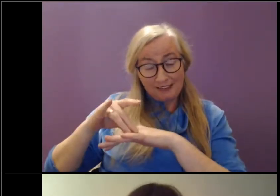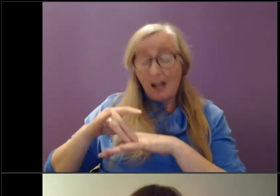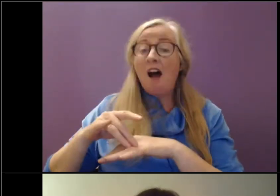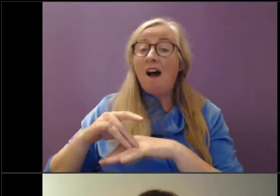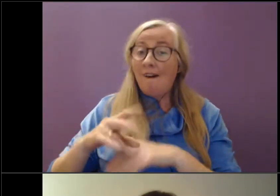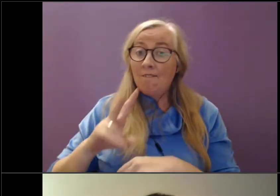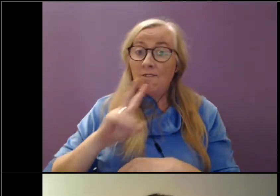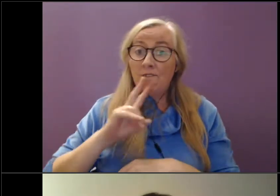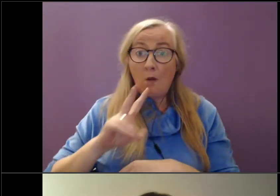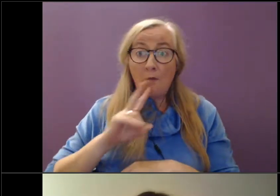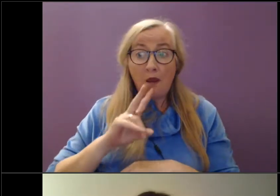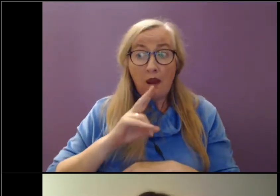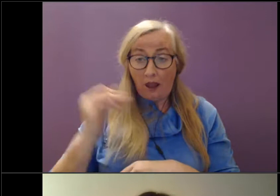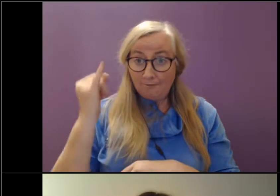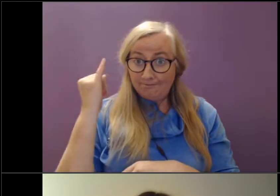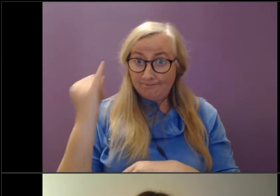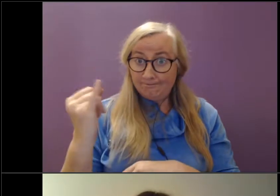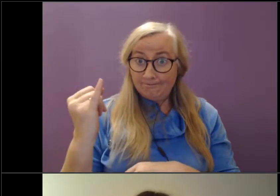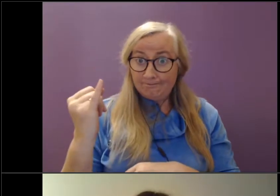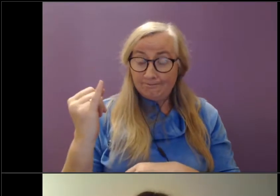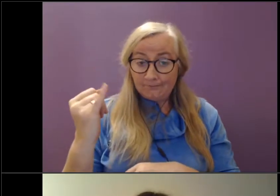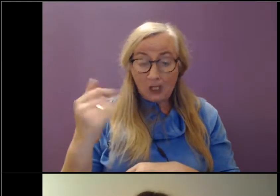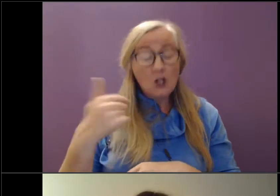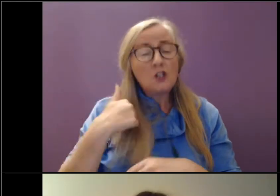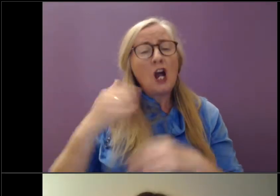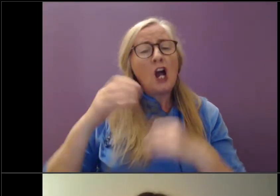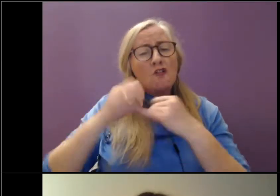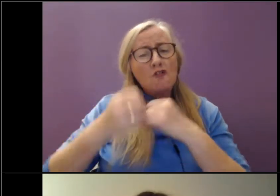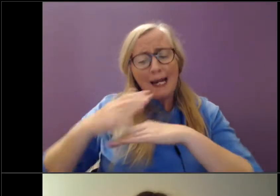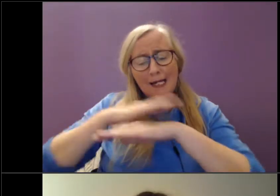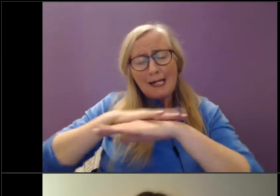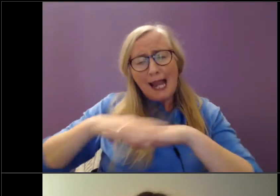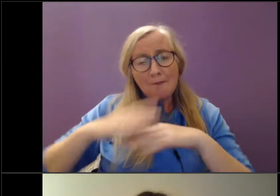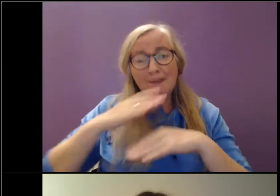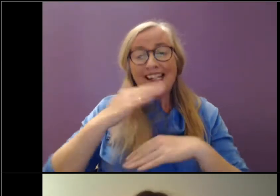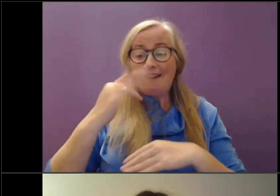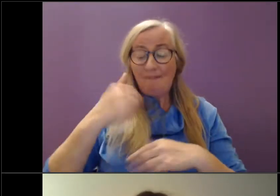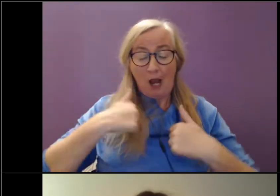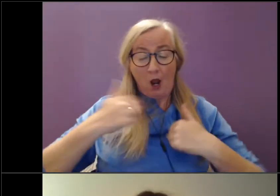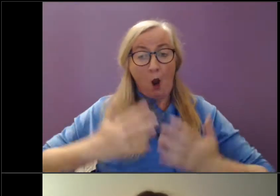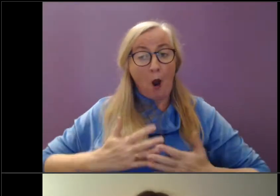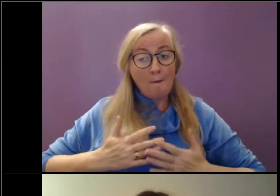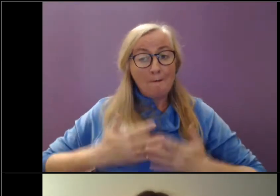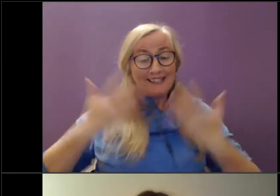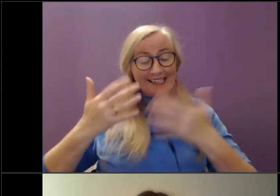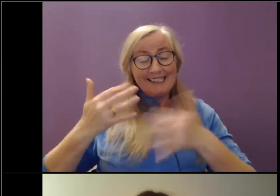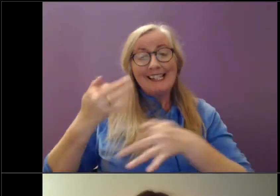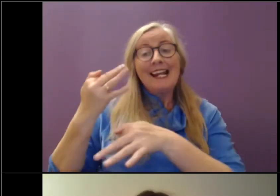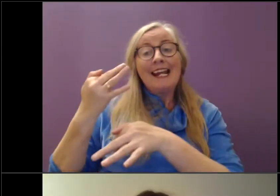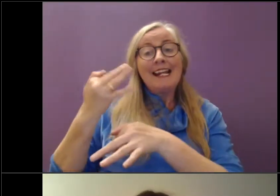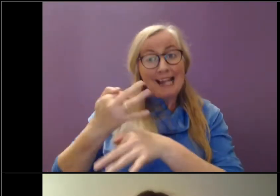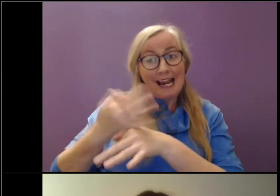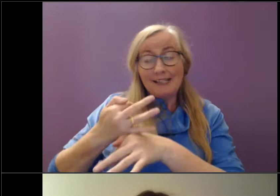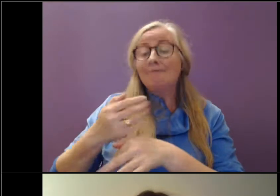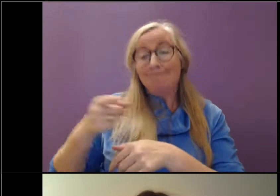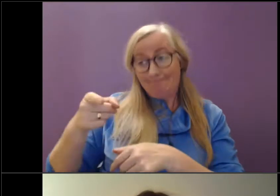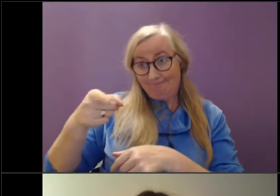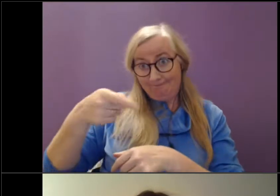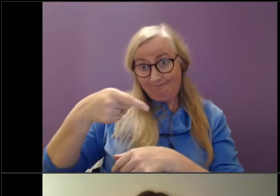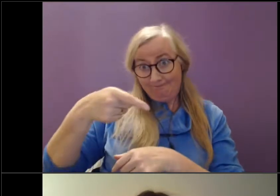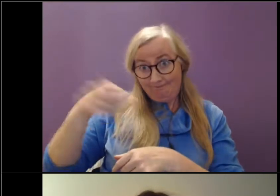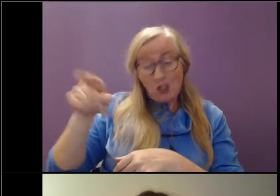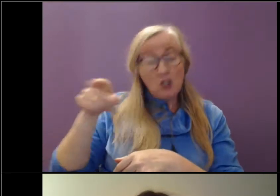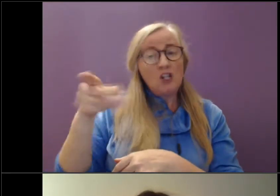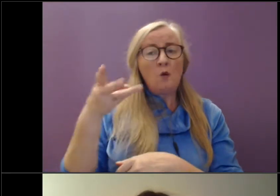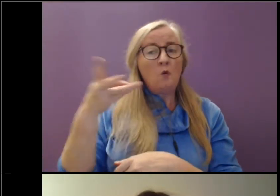abusive. I try to stay calm, and if I get so upset, Dad will ask her to leave the room. She will refuse and